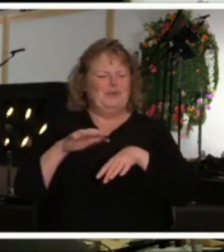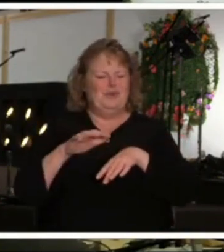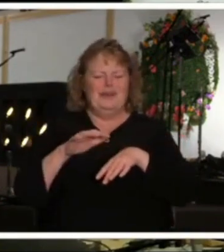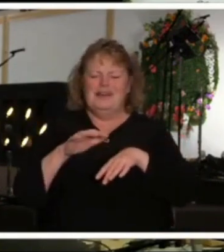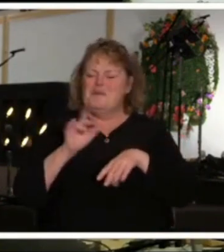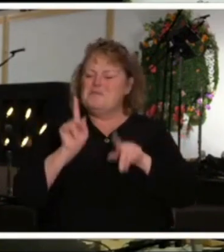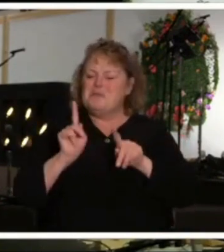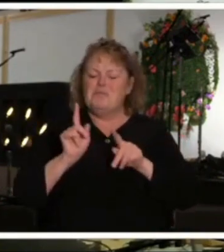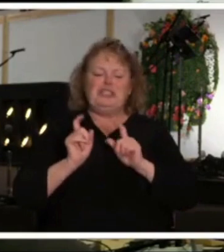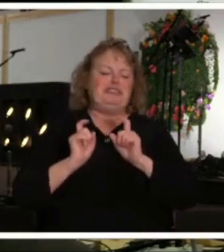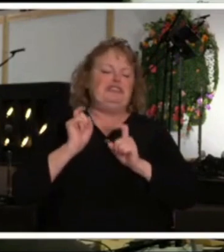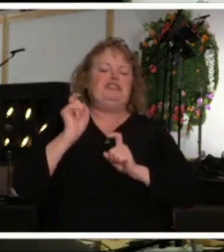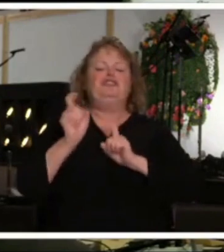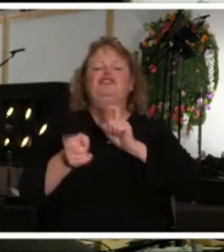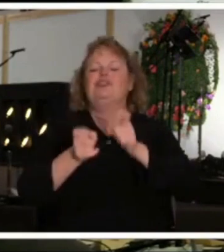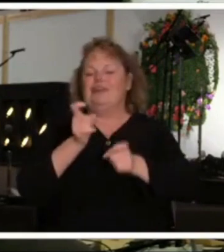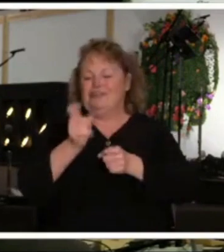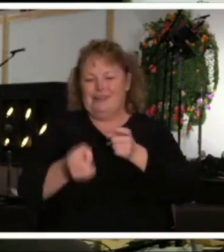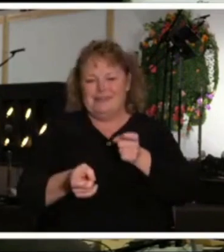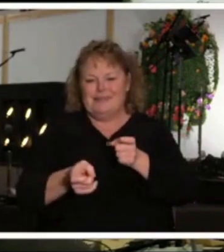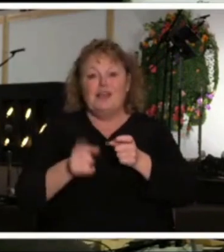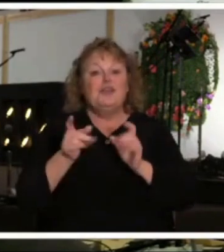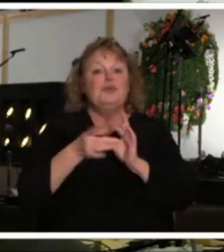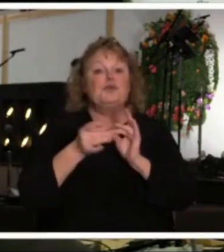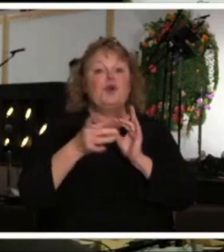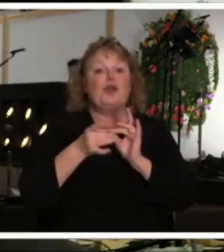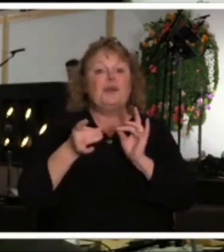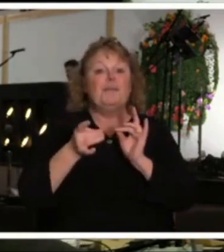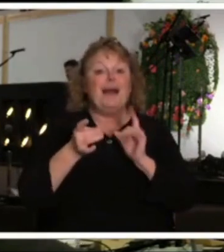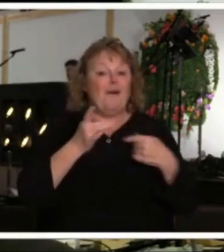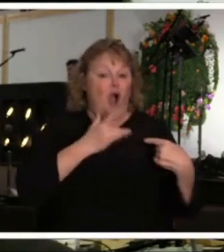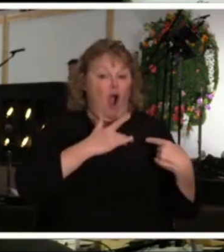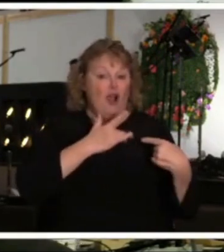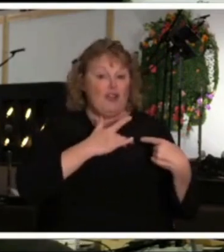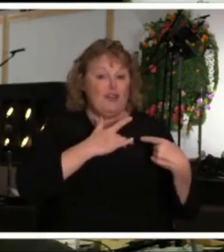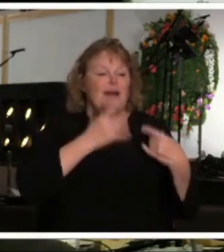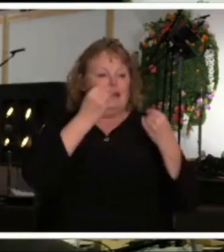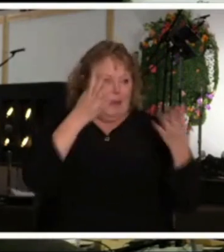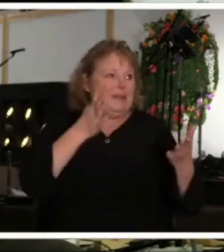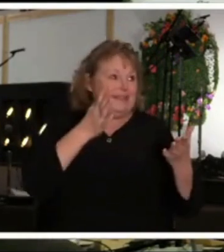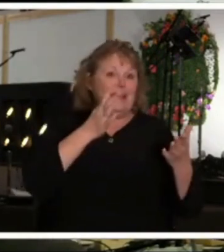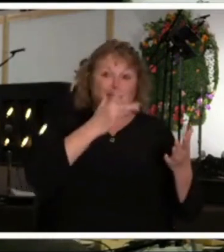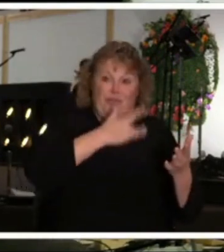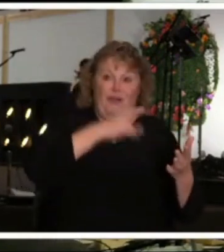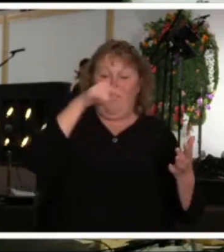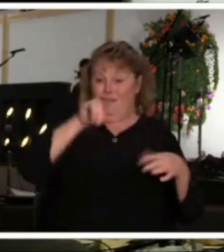hearts. You were talking about the heart today. Can I tell you about the heart of this church?